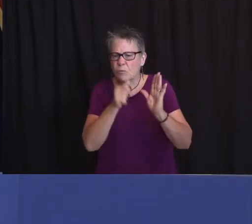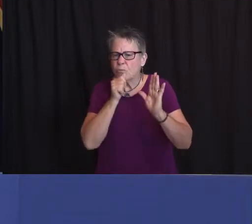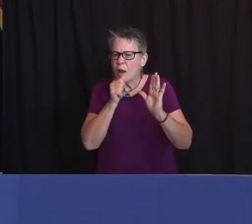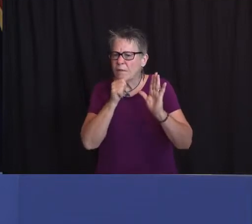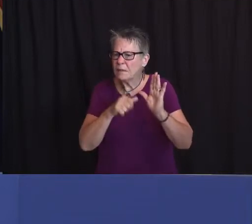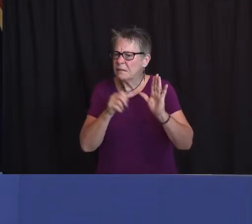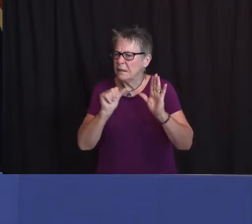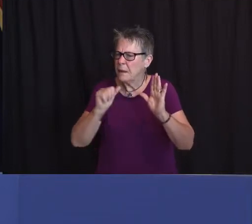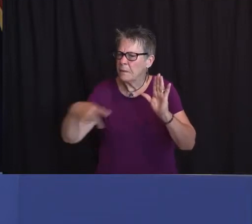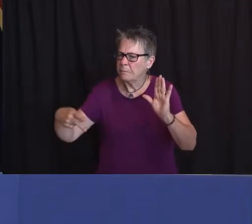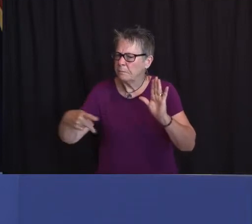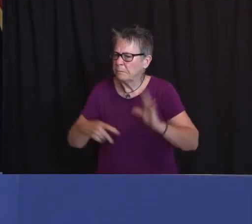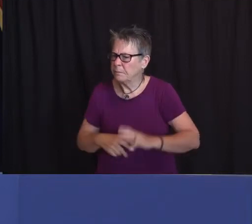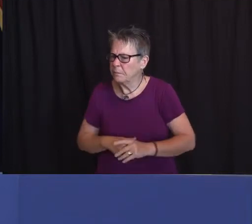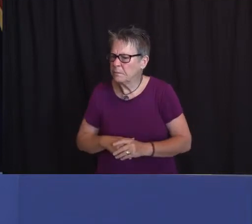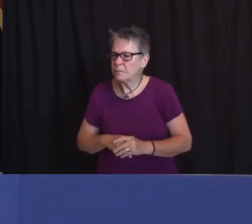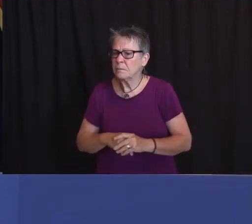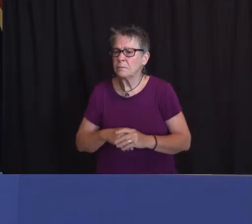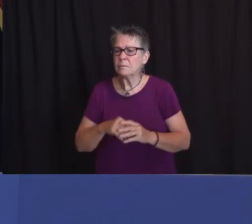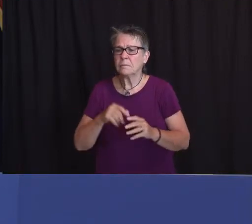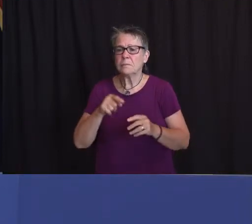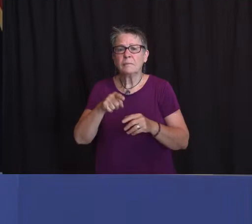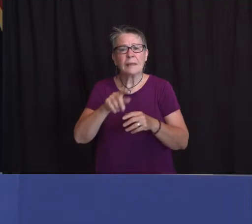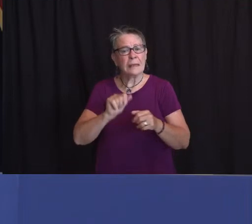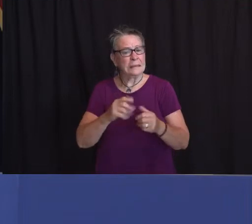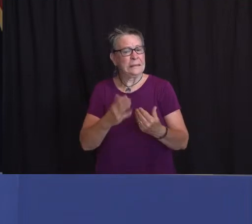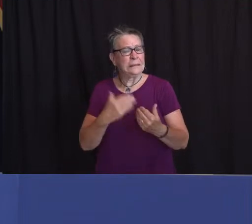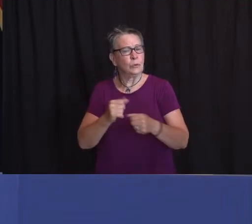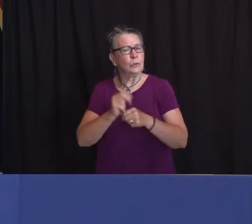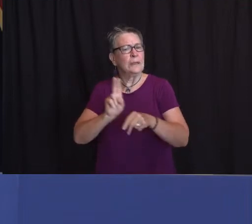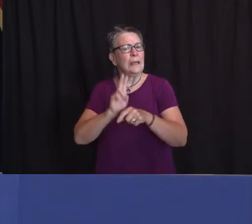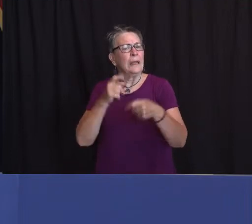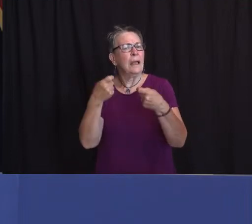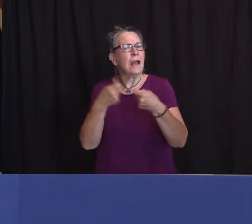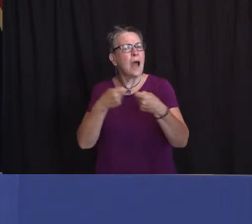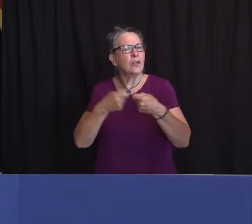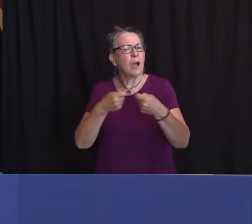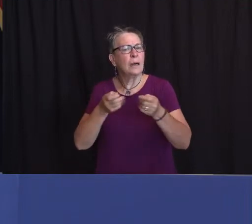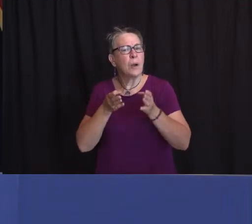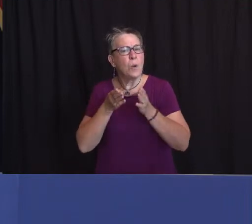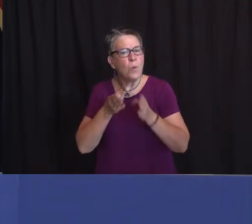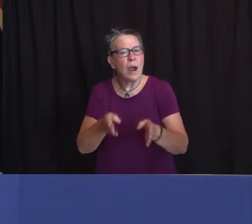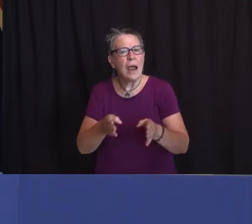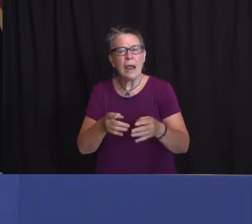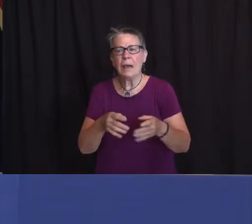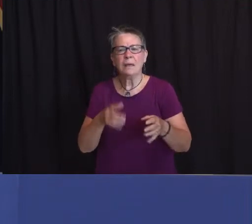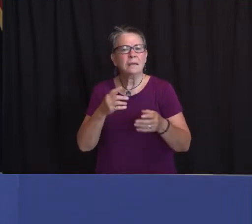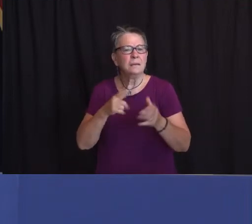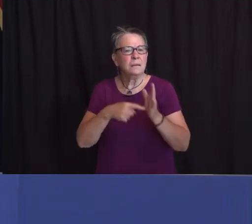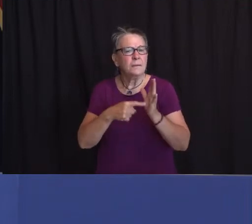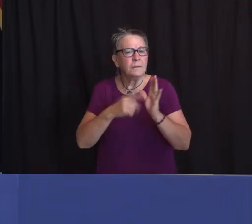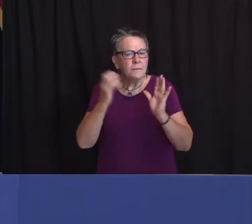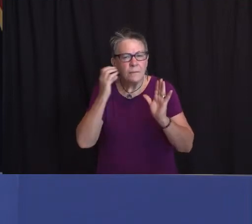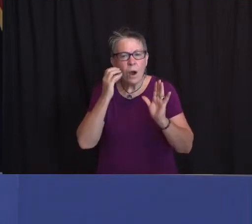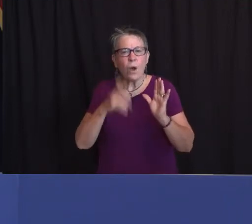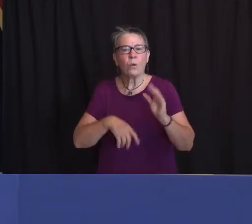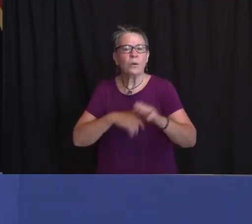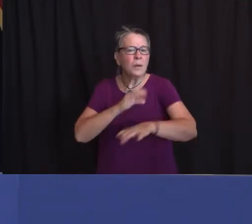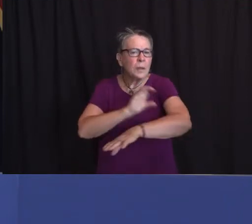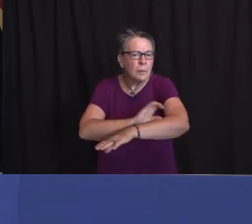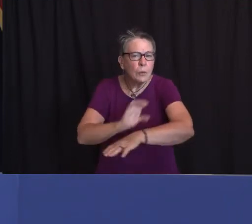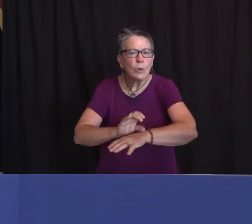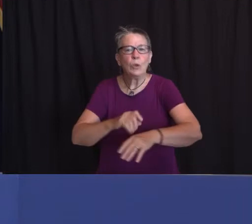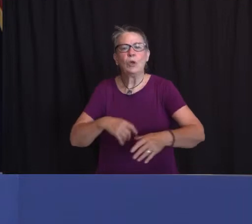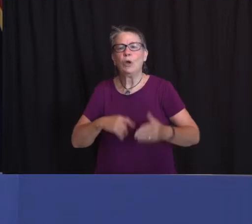our consumers. The free New Jersey Consumer Access Docket app is available in the App Store or on